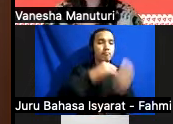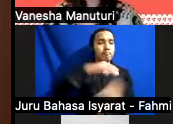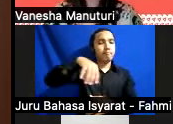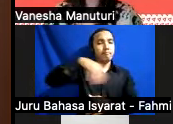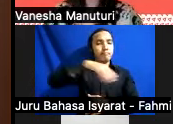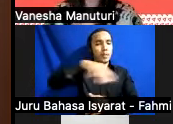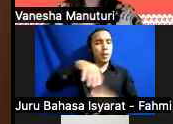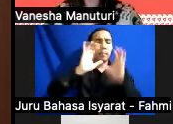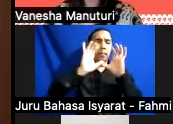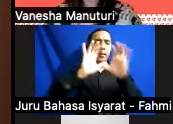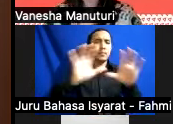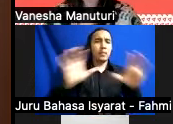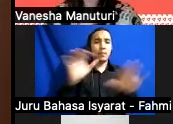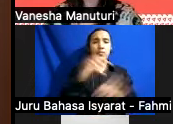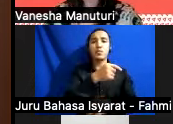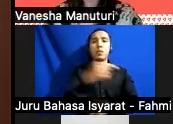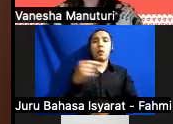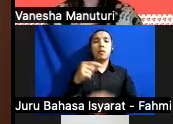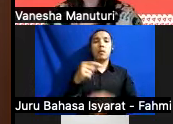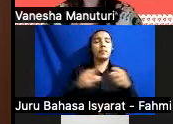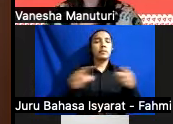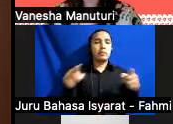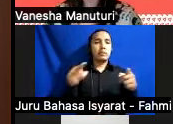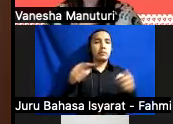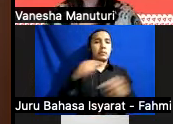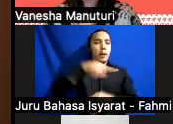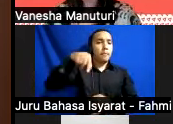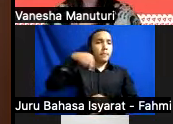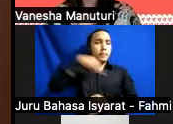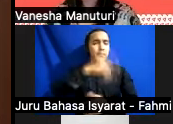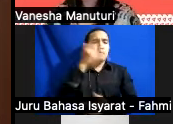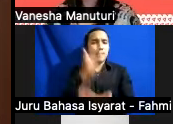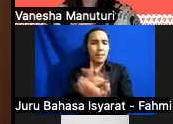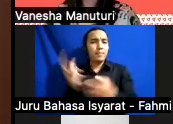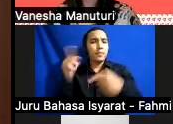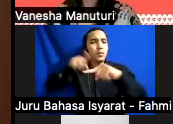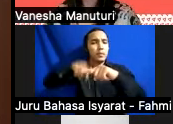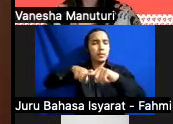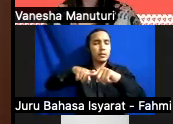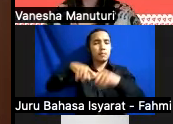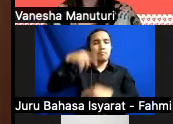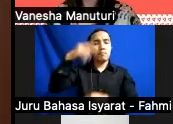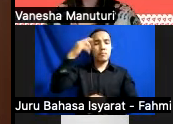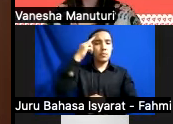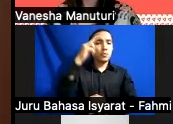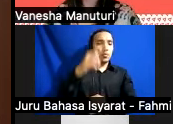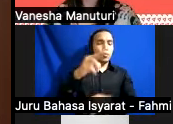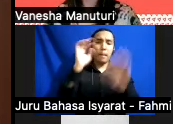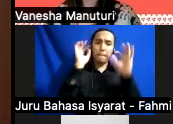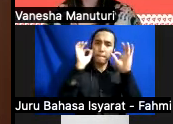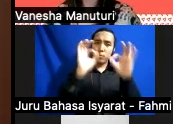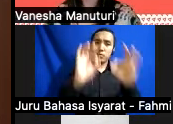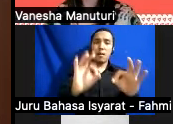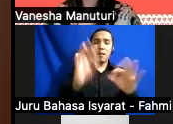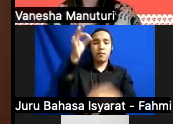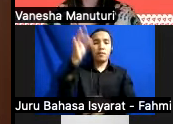its weak points, but we are still optimistic. And once again, heading towards a